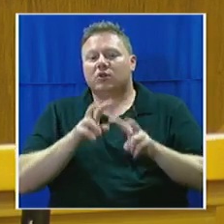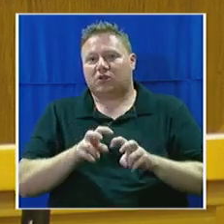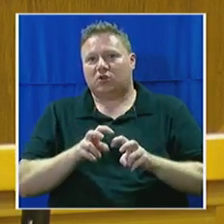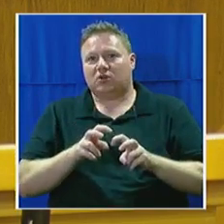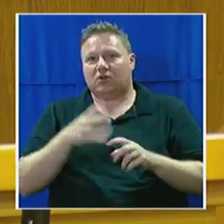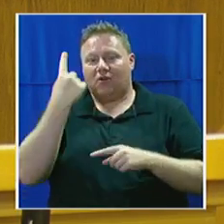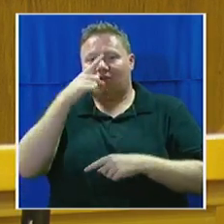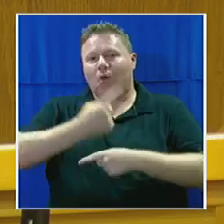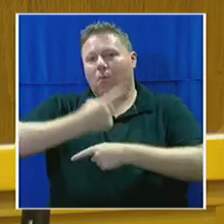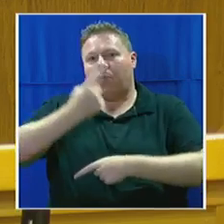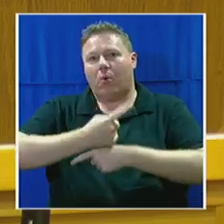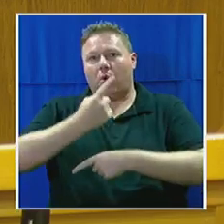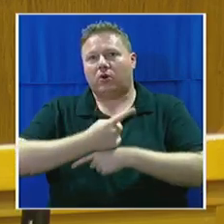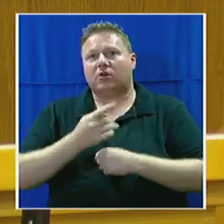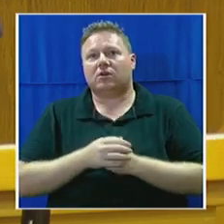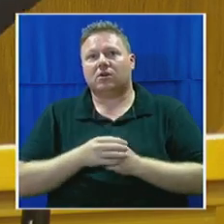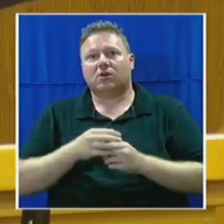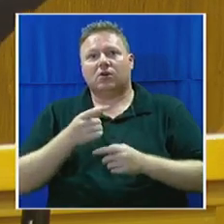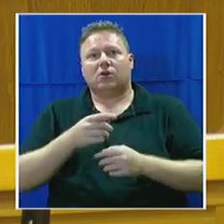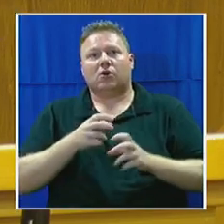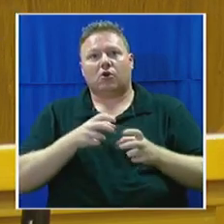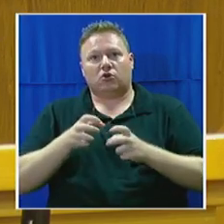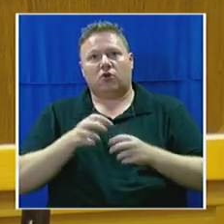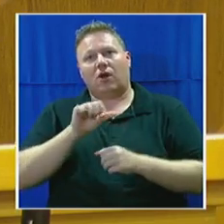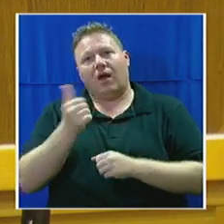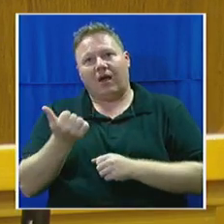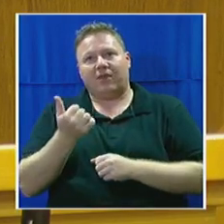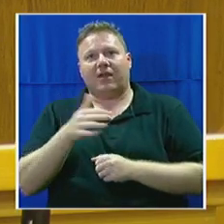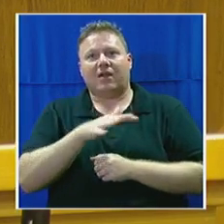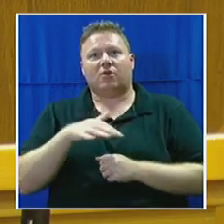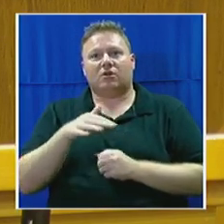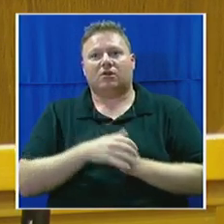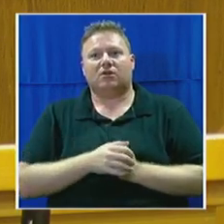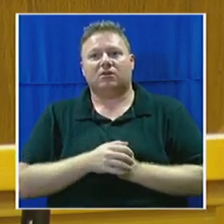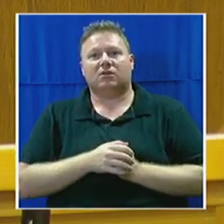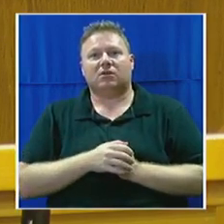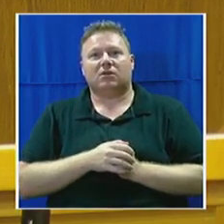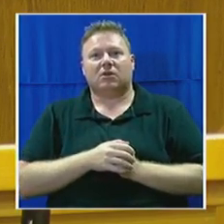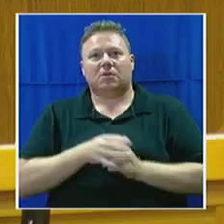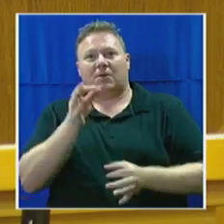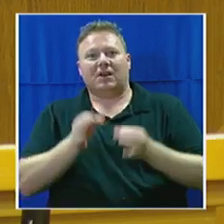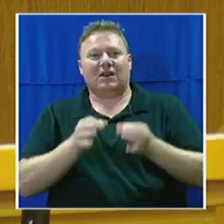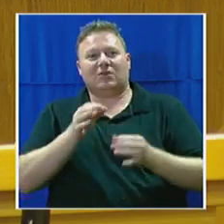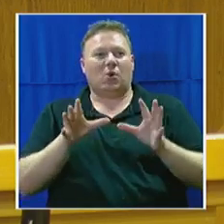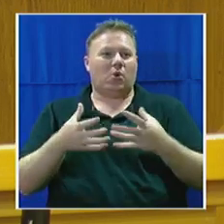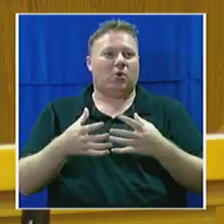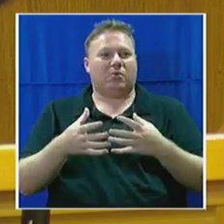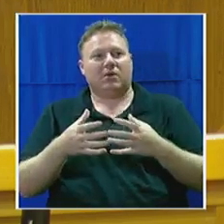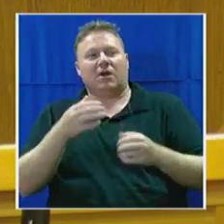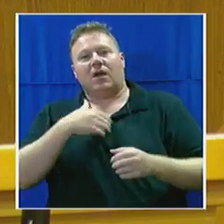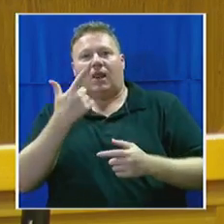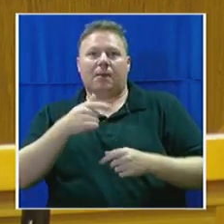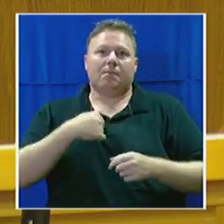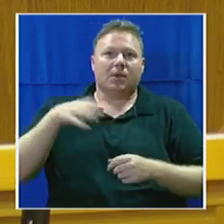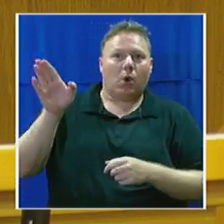the border controls in the other areas, and I think that's what the portfolio. So instead of political parties saying, let me go, let this